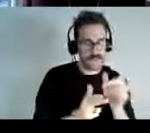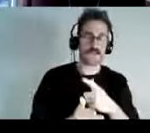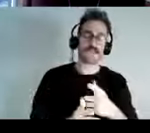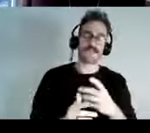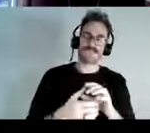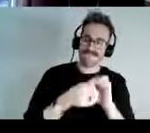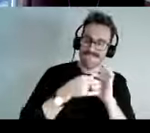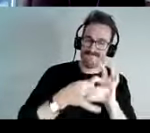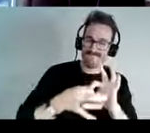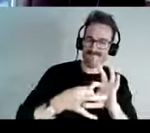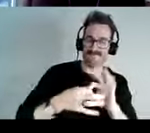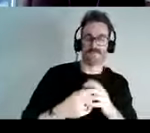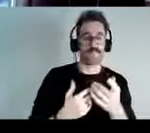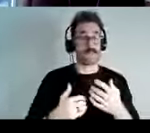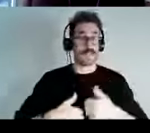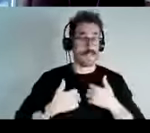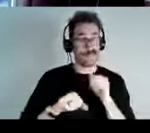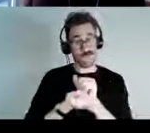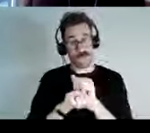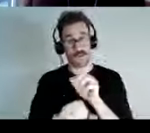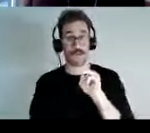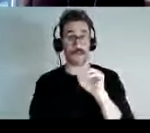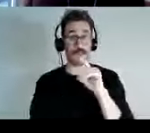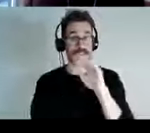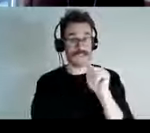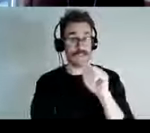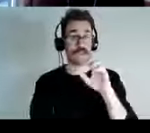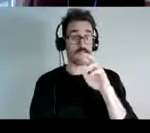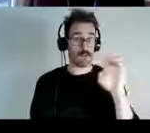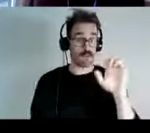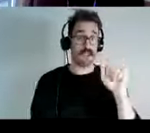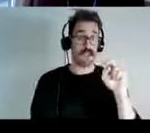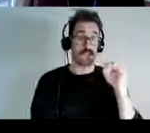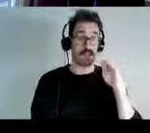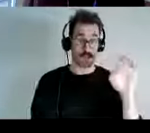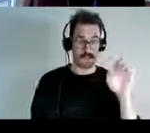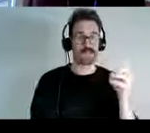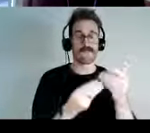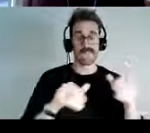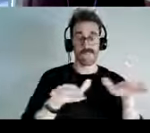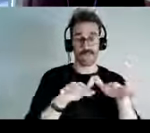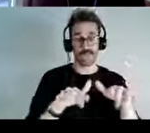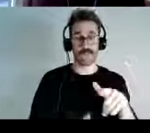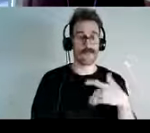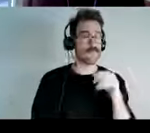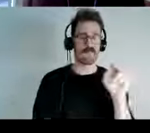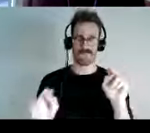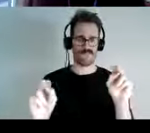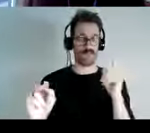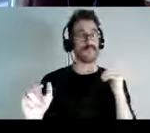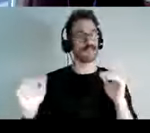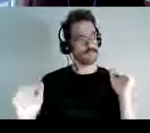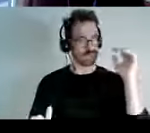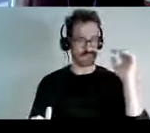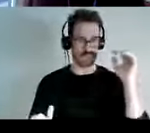on the Métis, Anishinaabe, and Cree territories. The presence of settlers is not neutral. It has and has continued